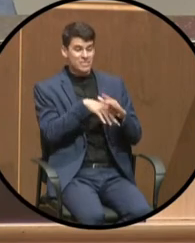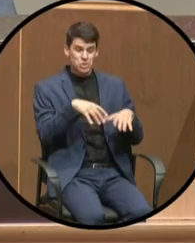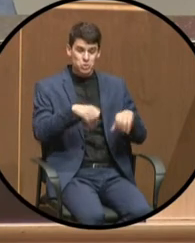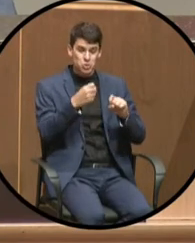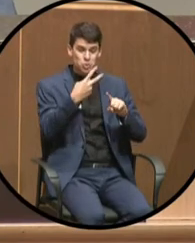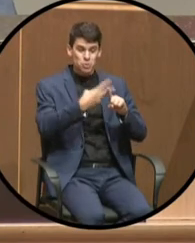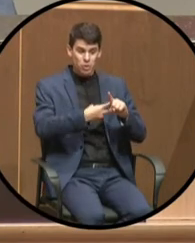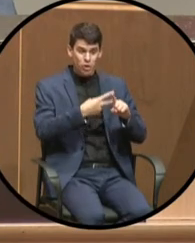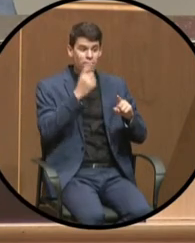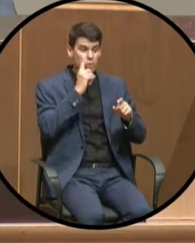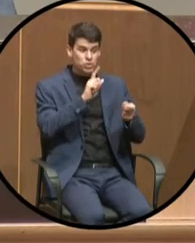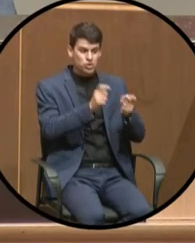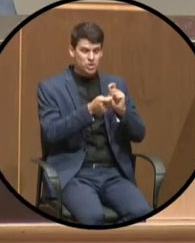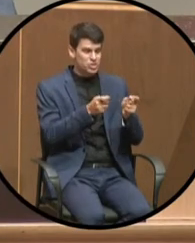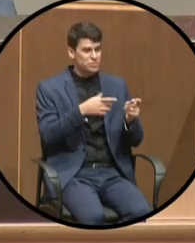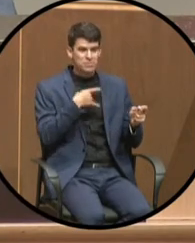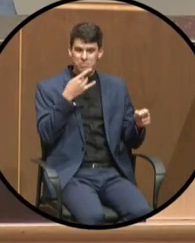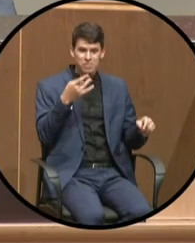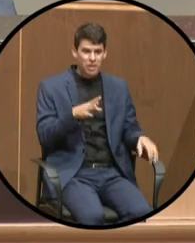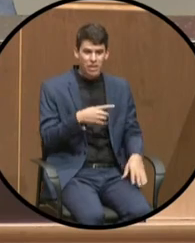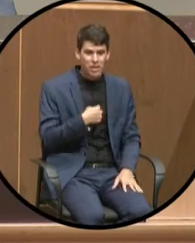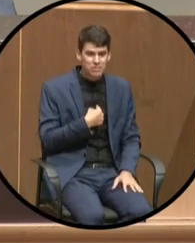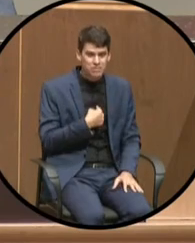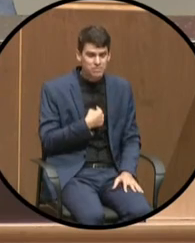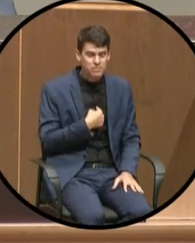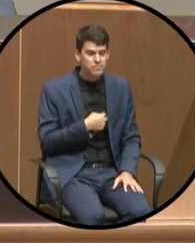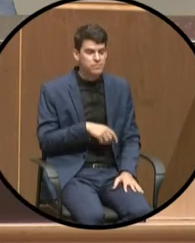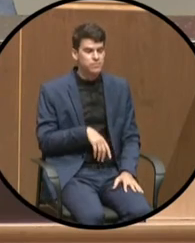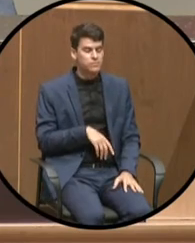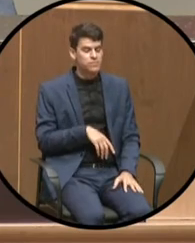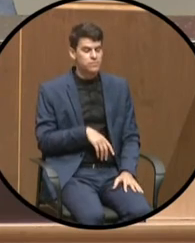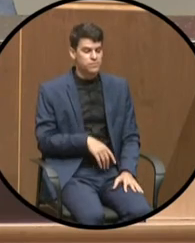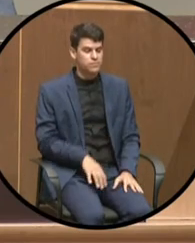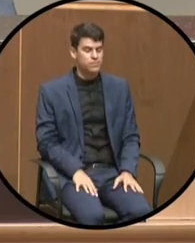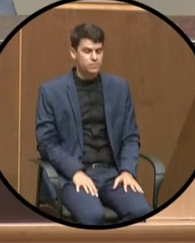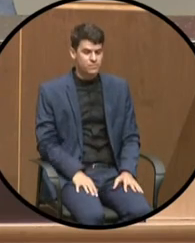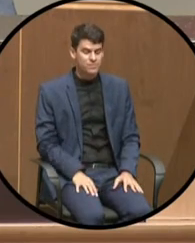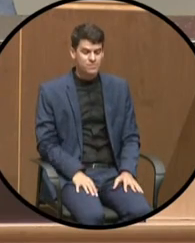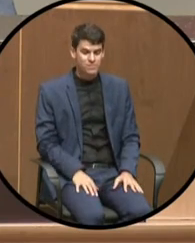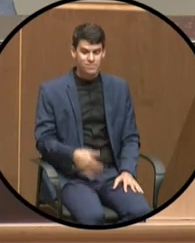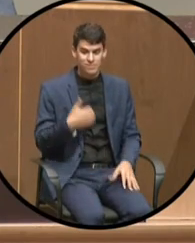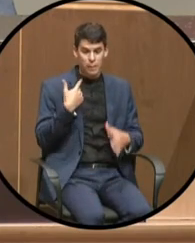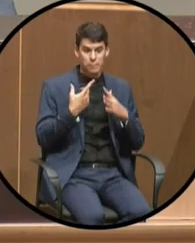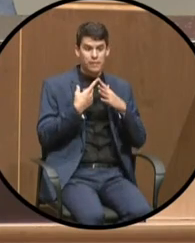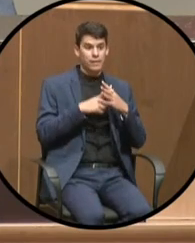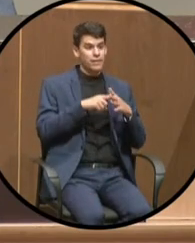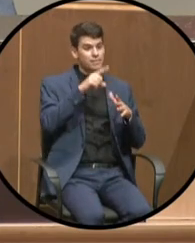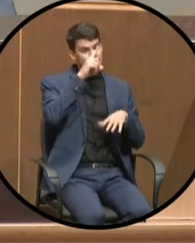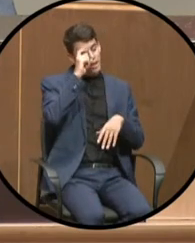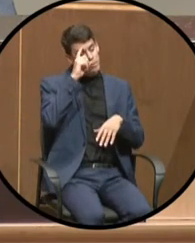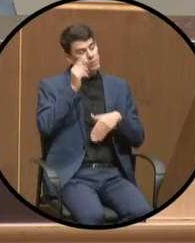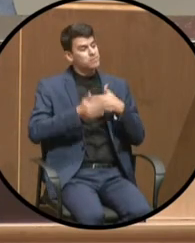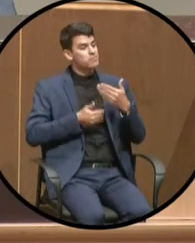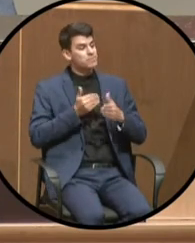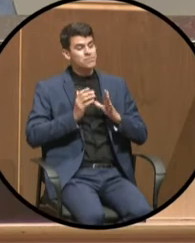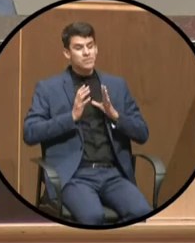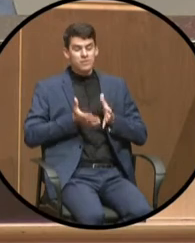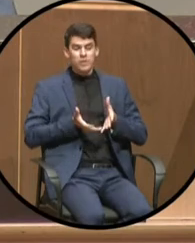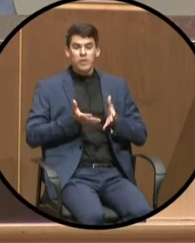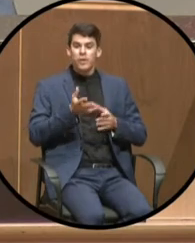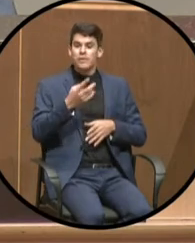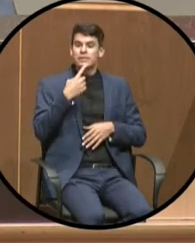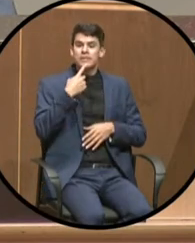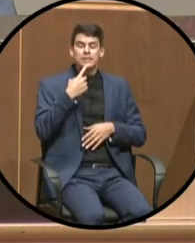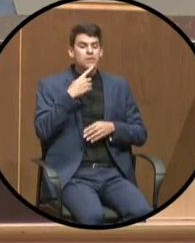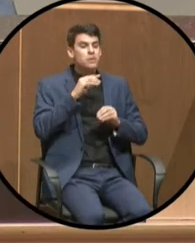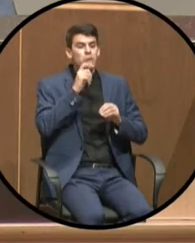changes. When we were doing well at the beginning of the summer and they said that you didn't need to wear masks